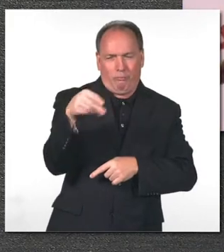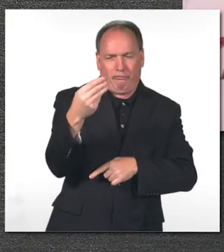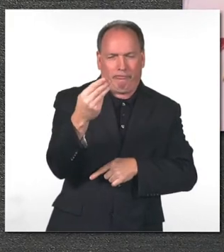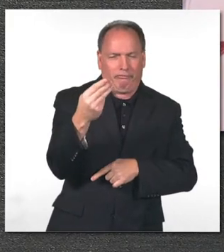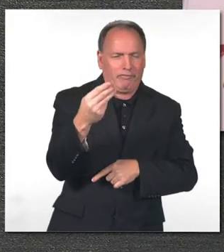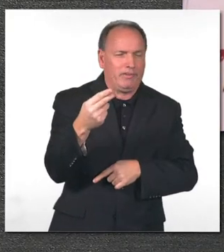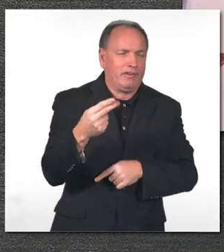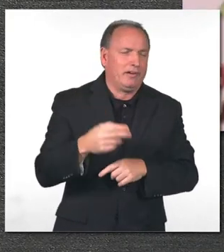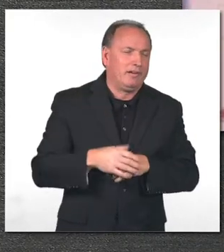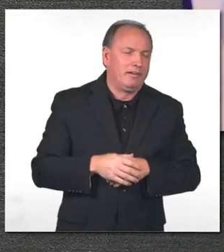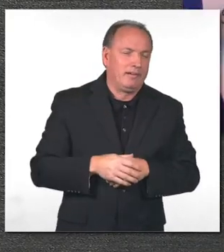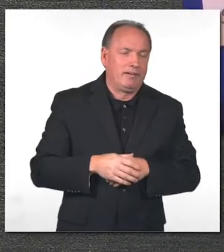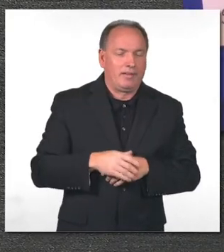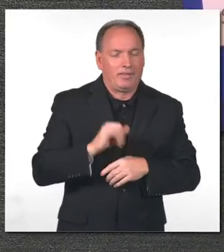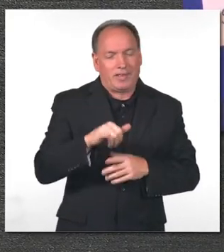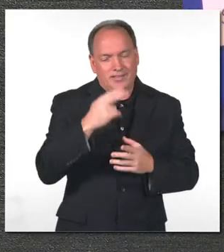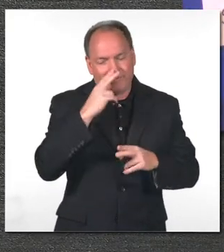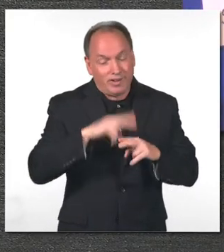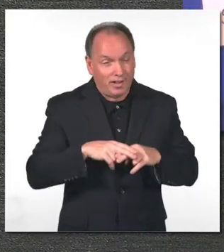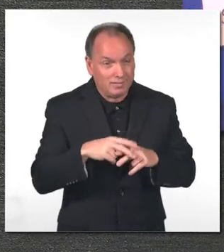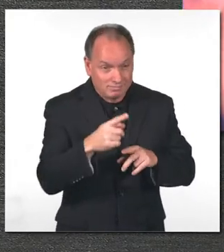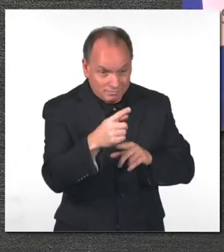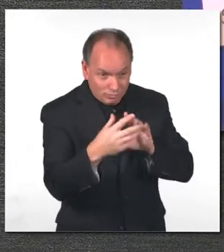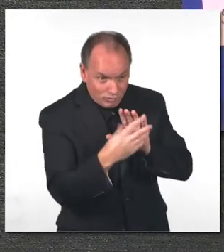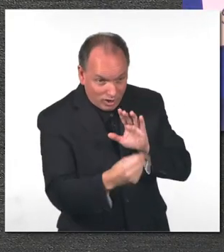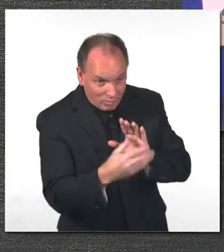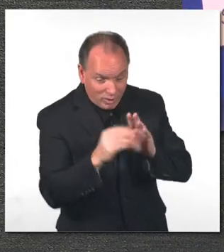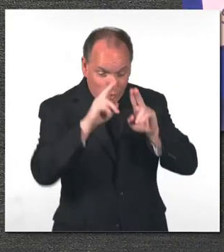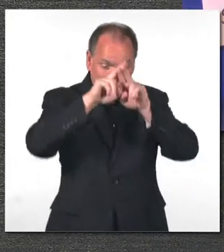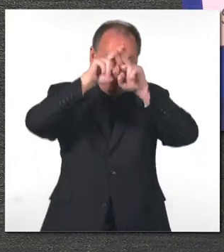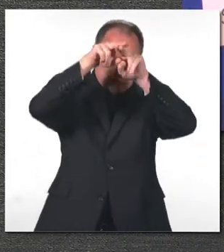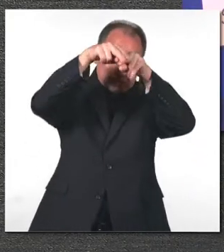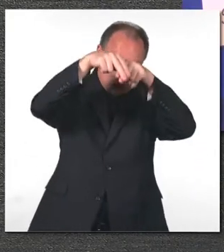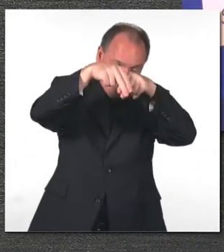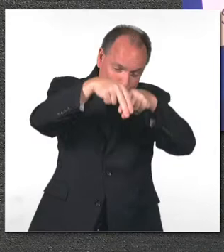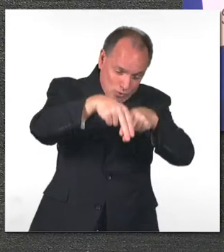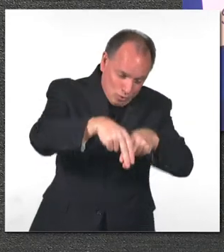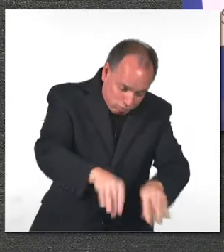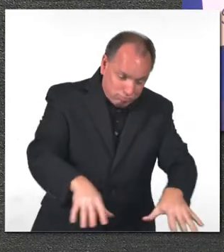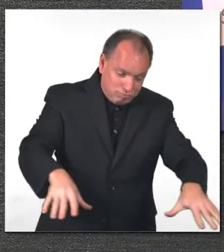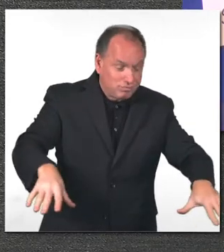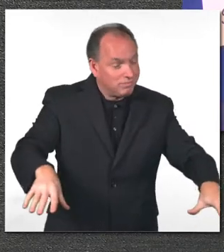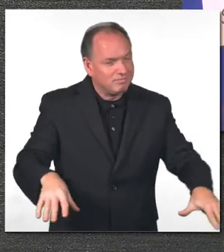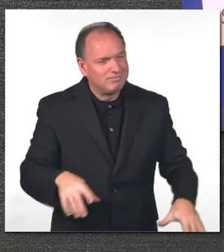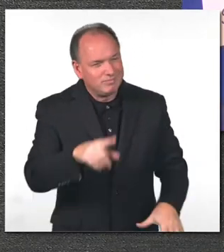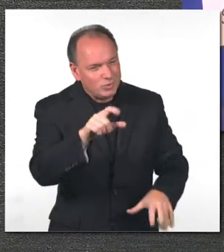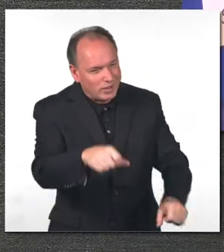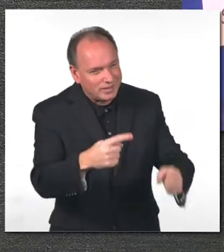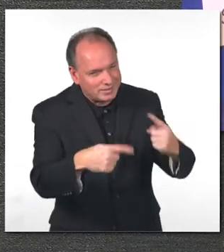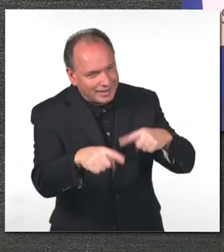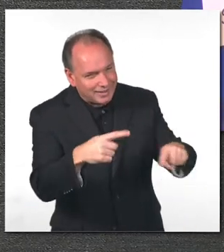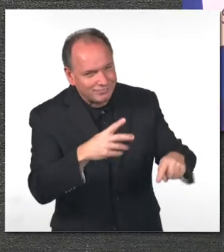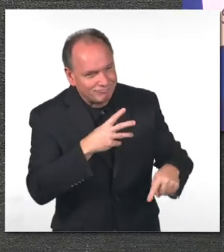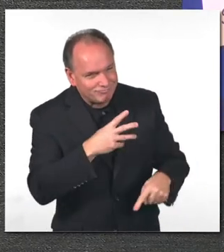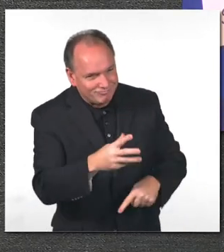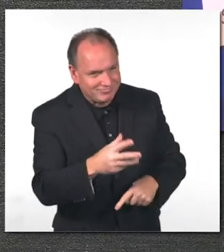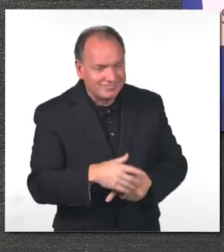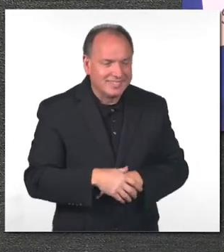Sploof. That's fun to say. Can you say that at home? Sploof. Some words are just fun to say.